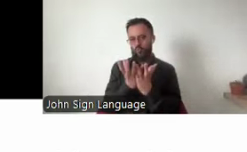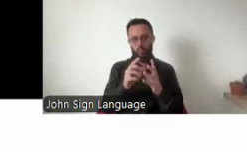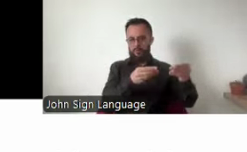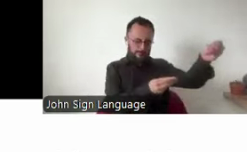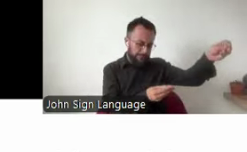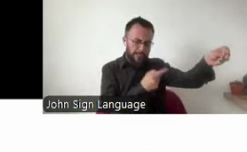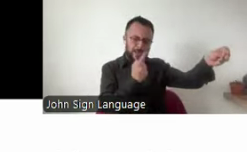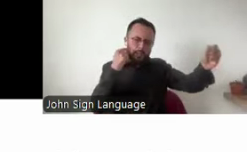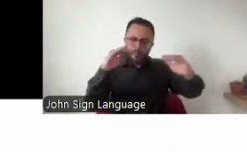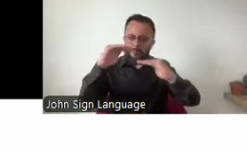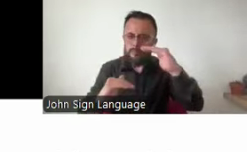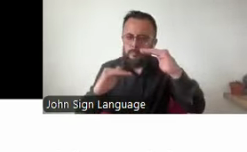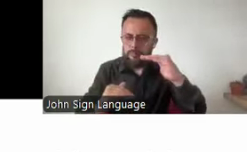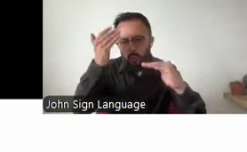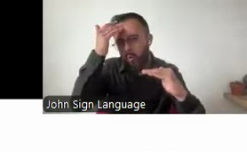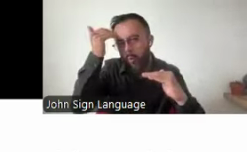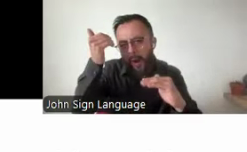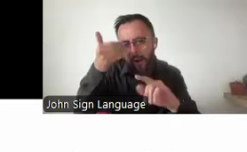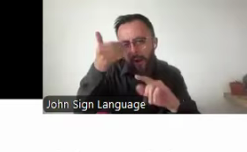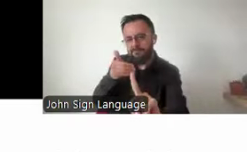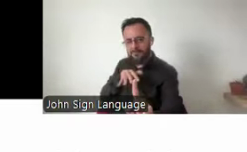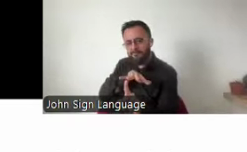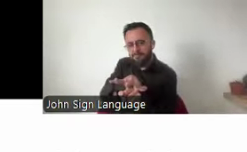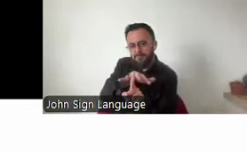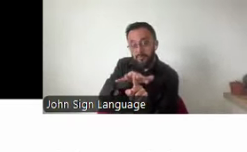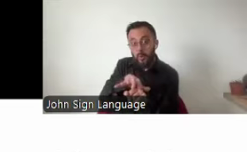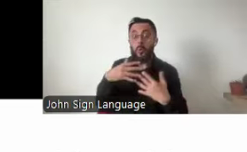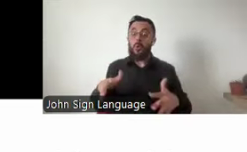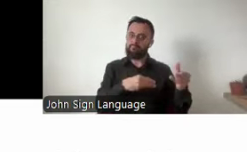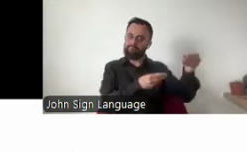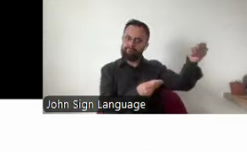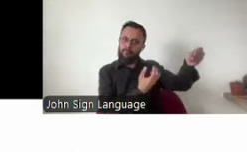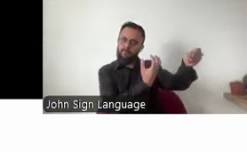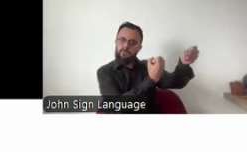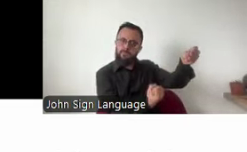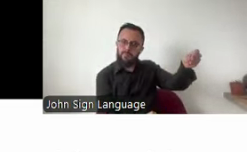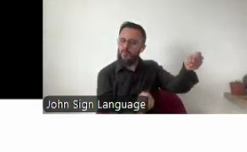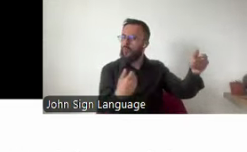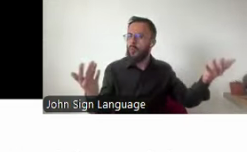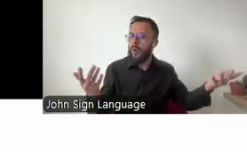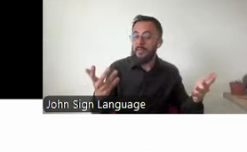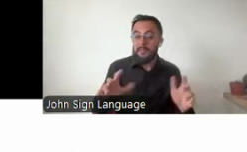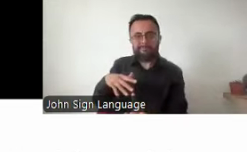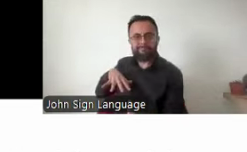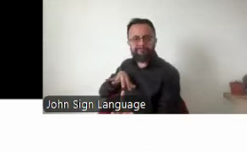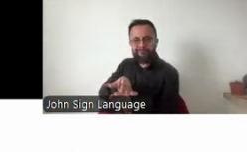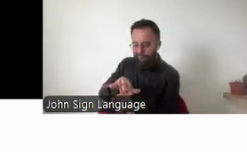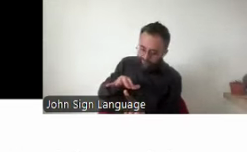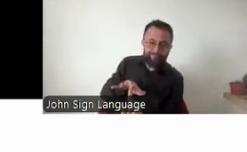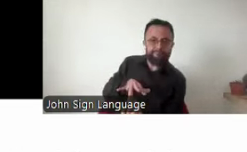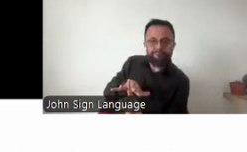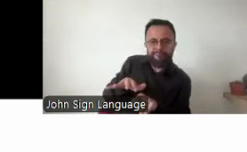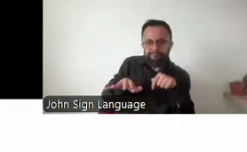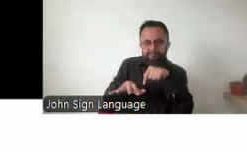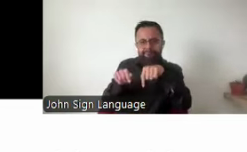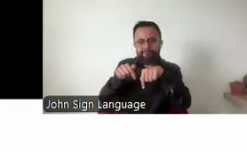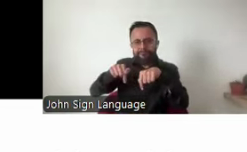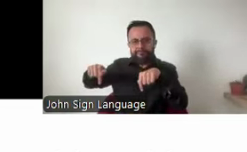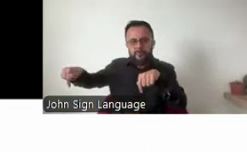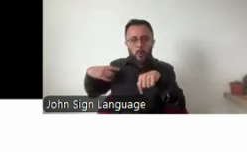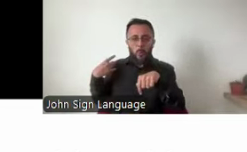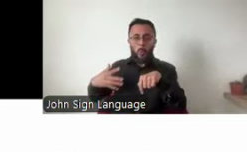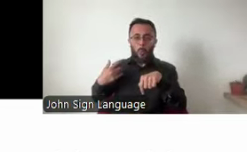and these factors are very much linked to the societal beliefs or the governance